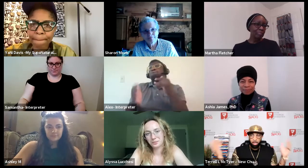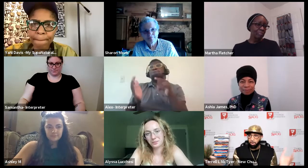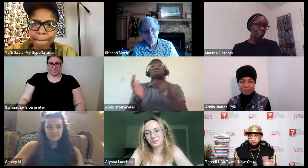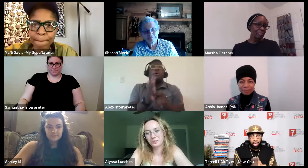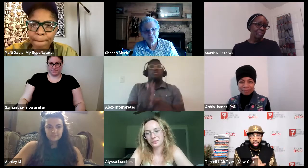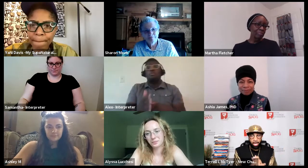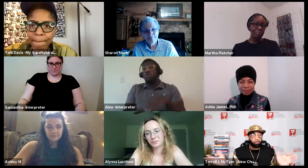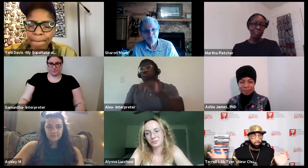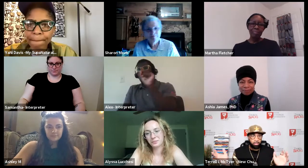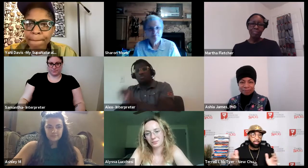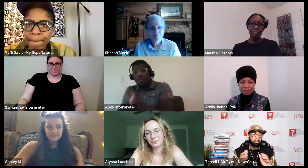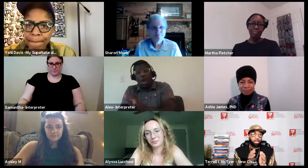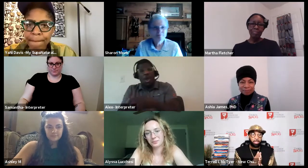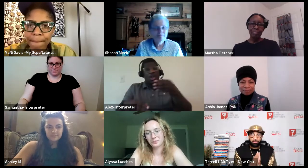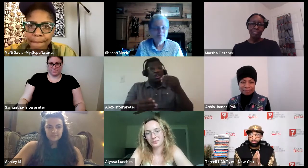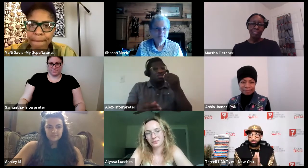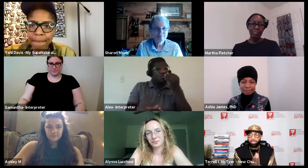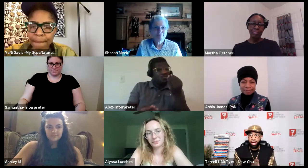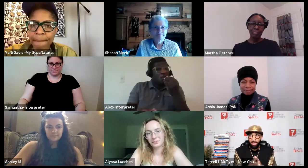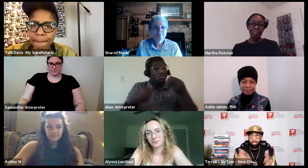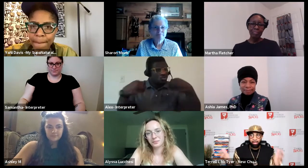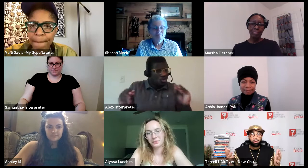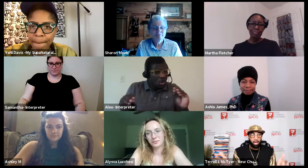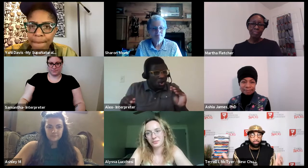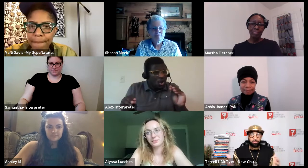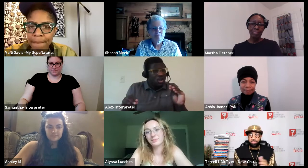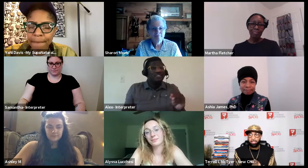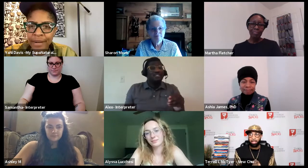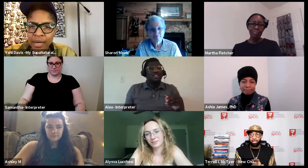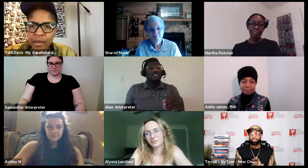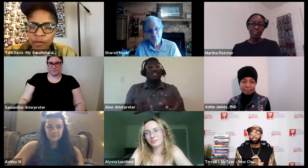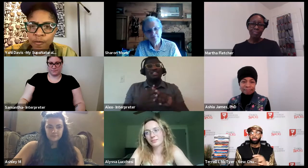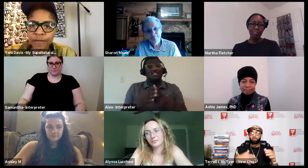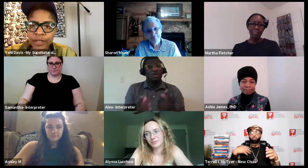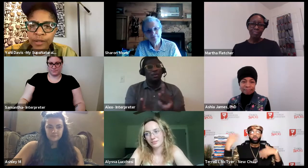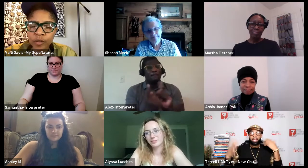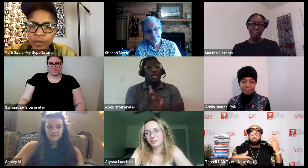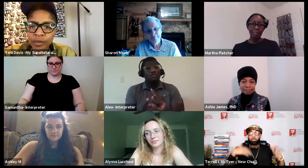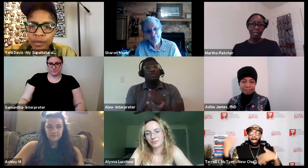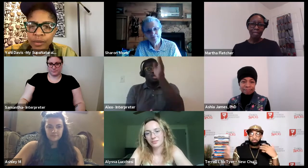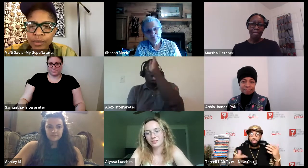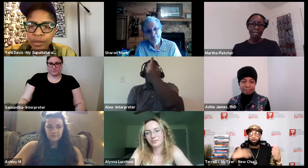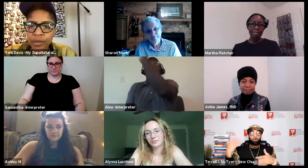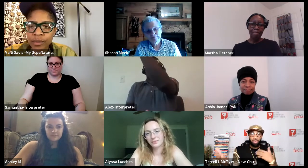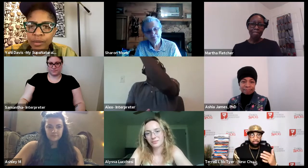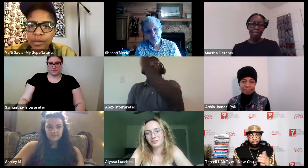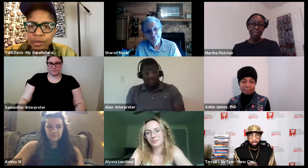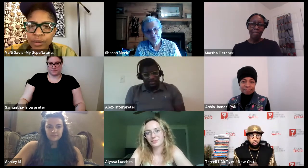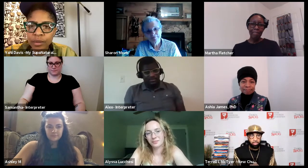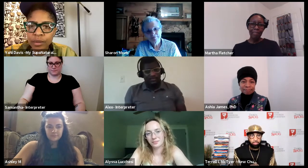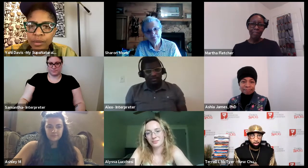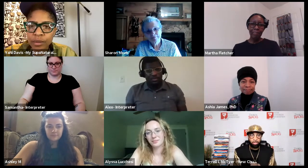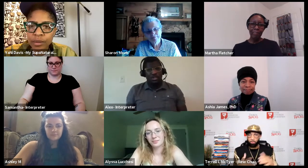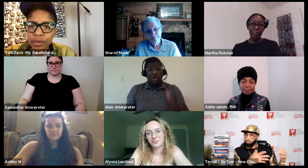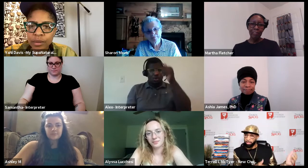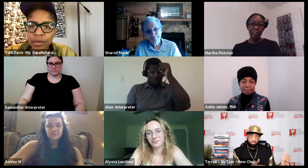the unemployment line, whatever it takes, introduce God. Give an opportunity to like remind people of an amazing God that